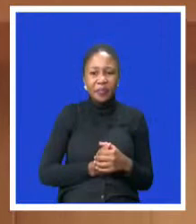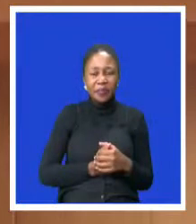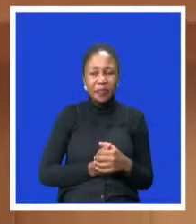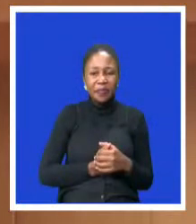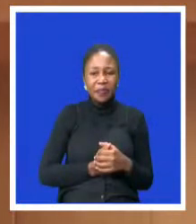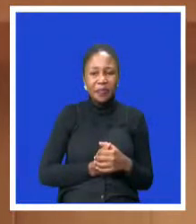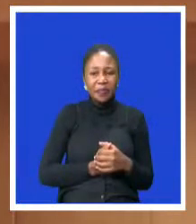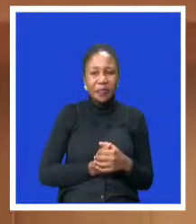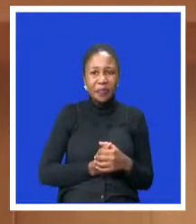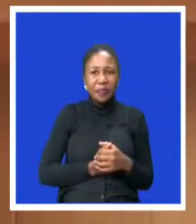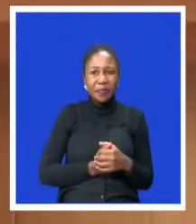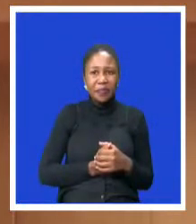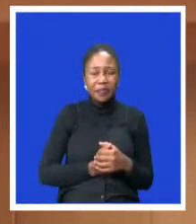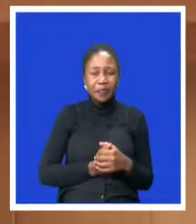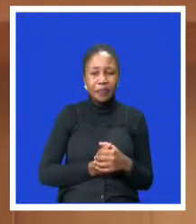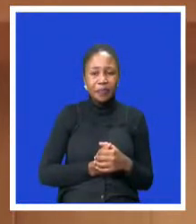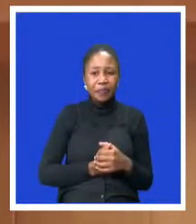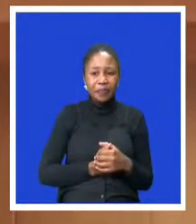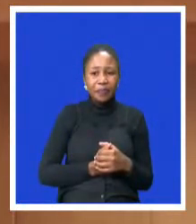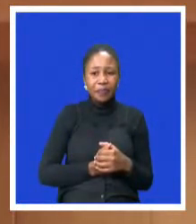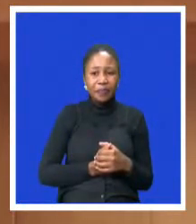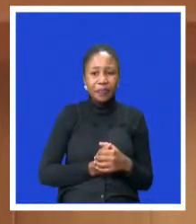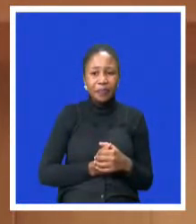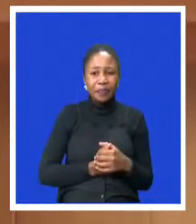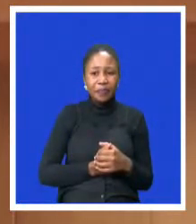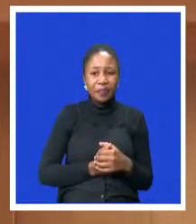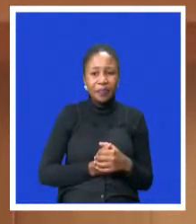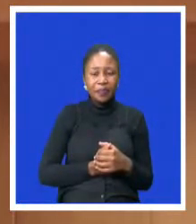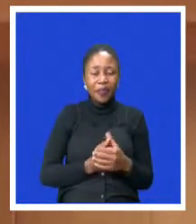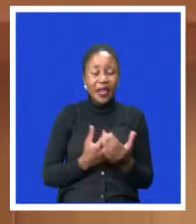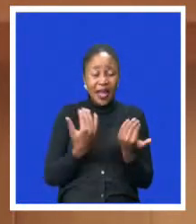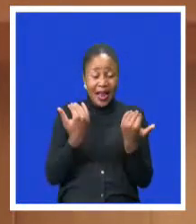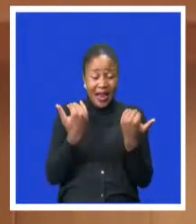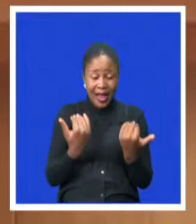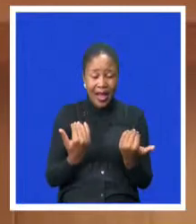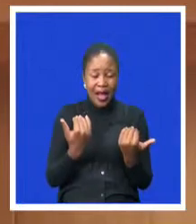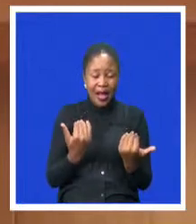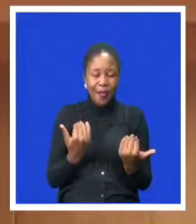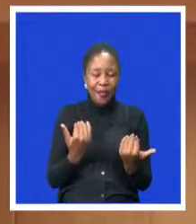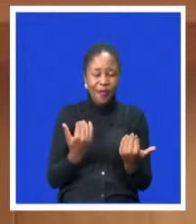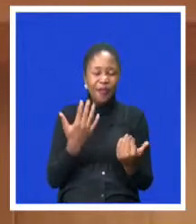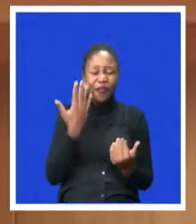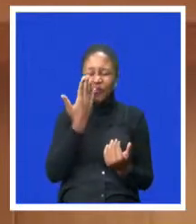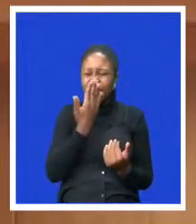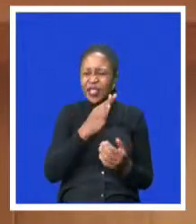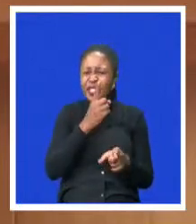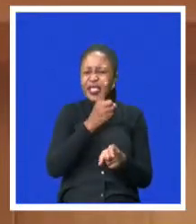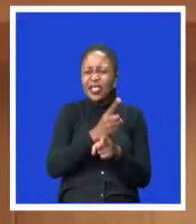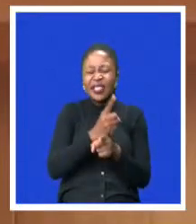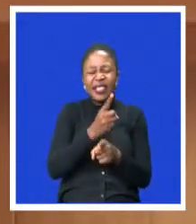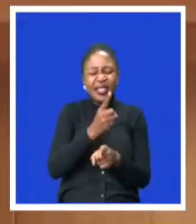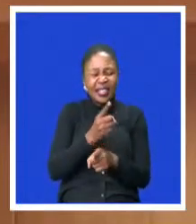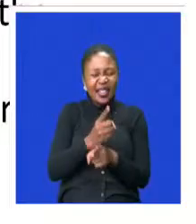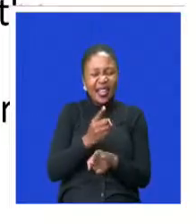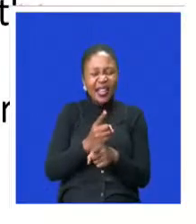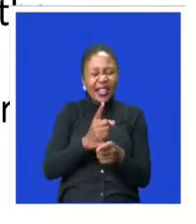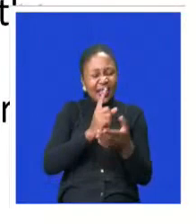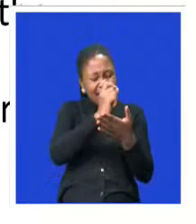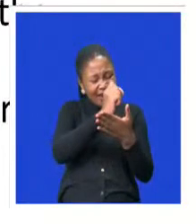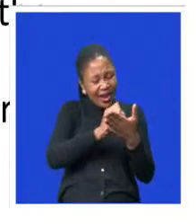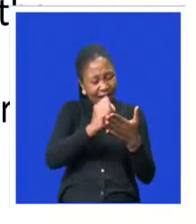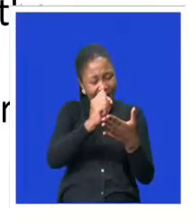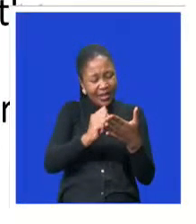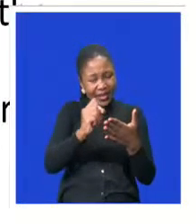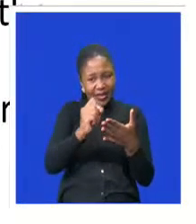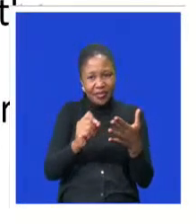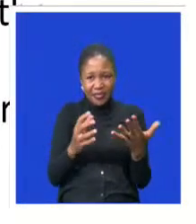dealt with the levels of writing, we need to we need to start construction.